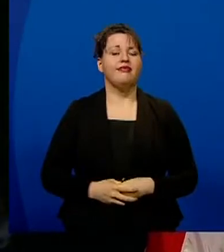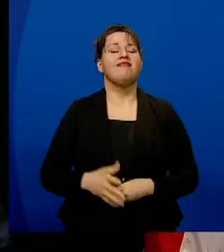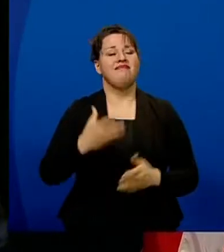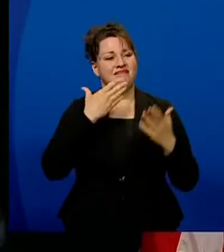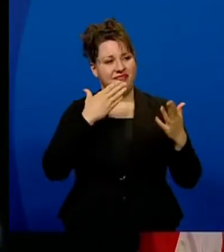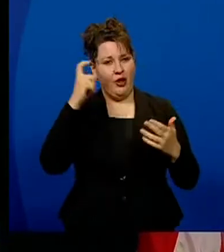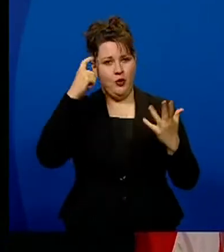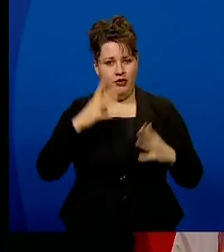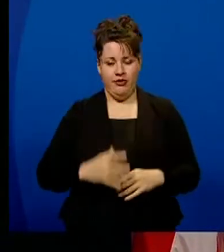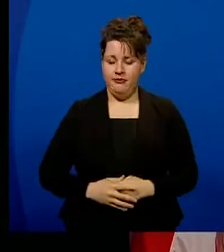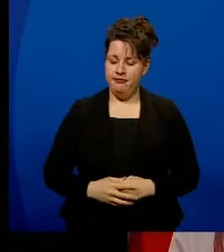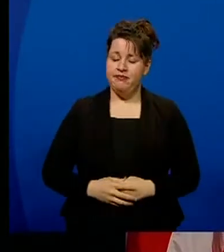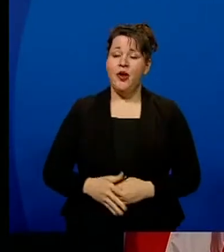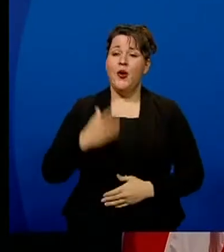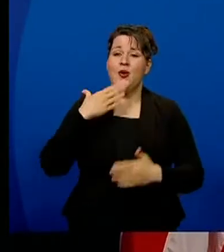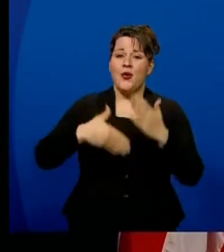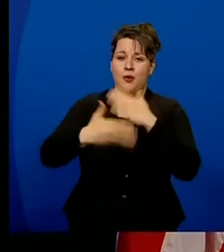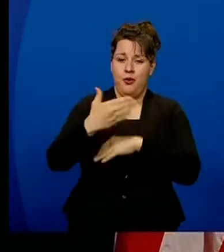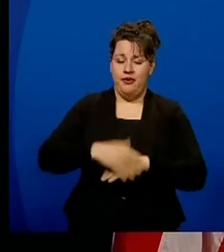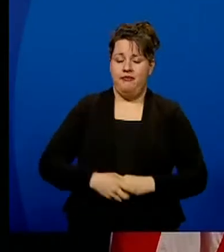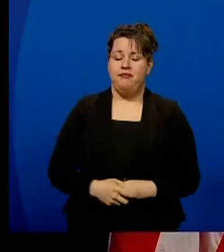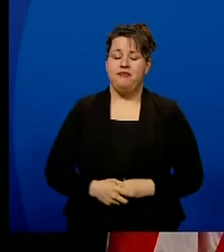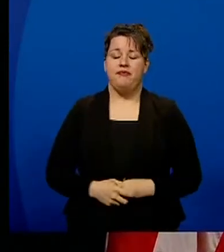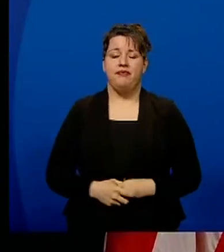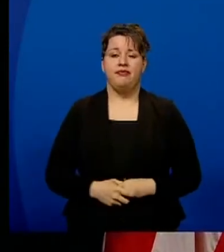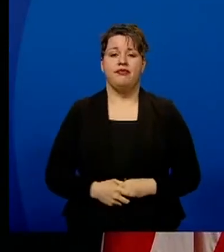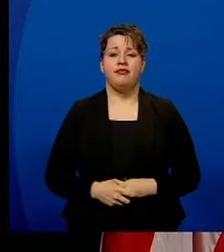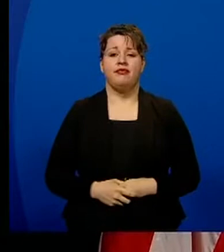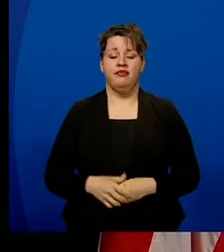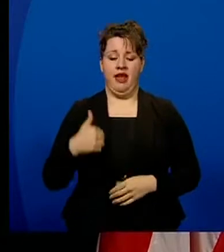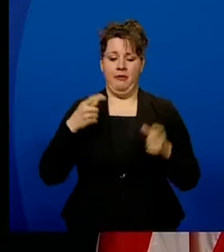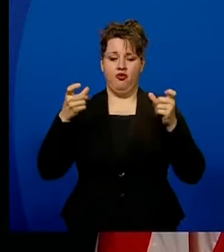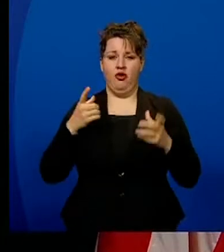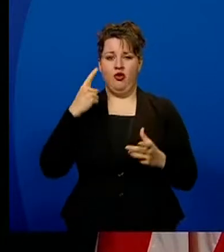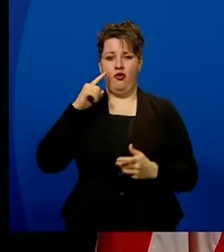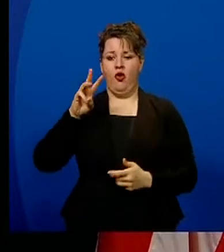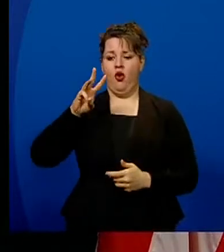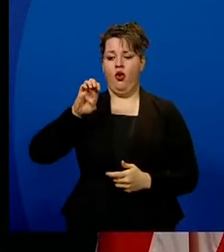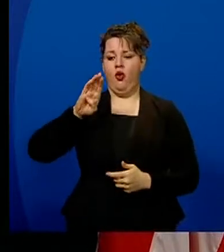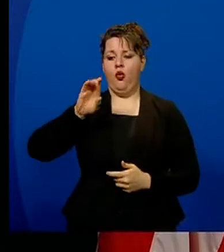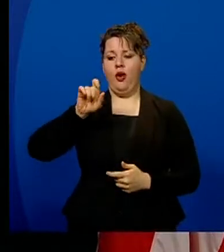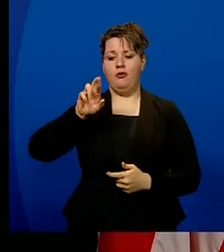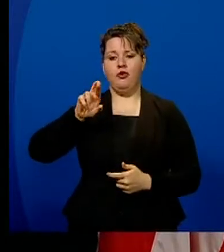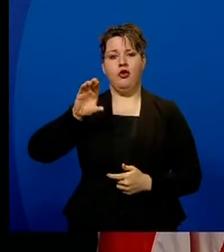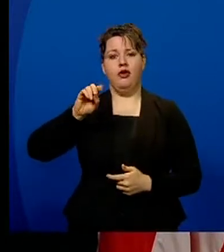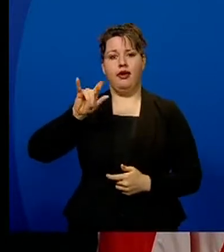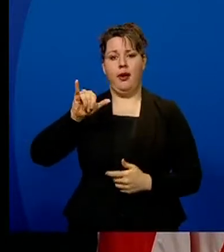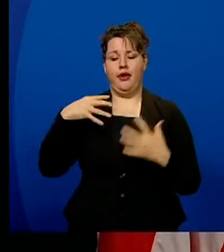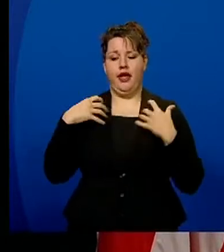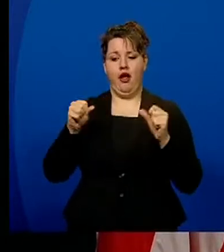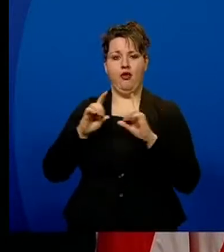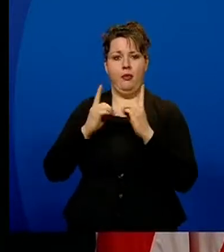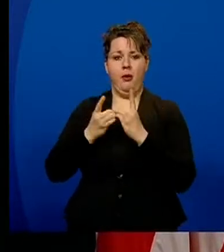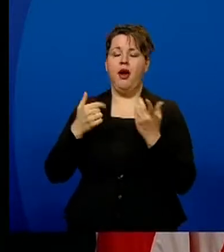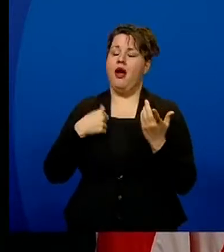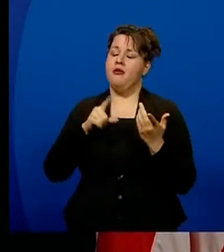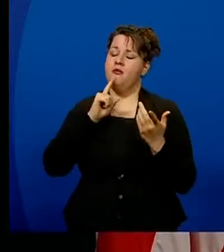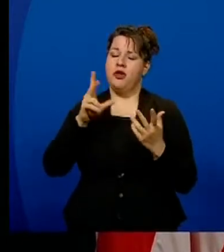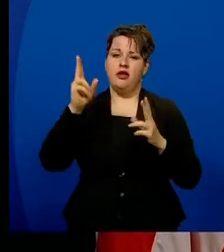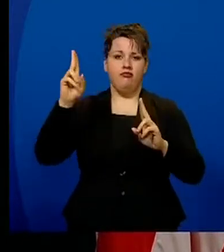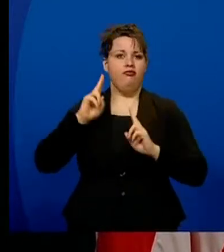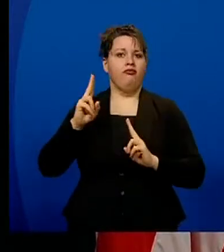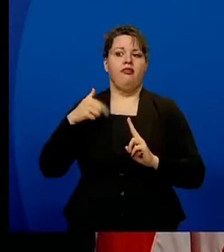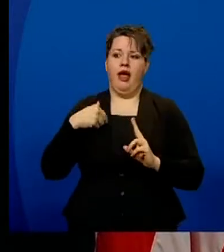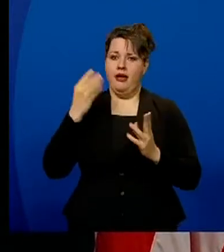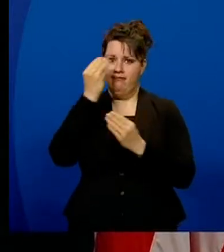Thank you, Governor. Good morning. As the director of the Webster County Health Department, I am honored to speak to Iowans